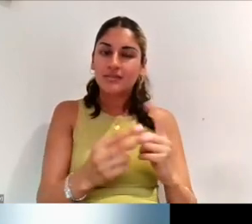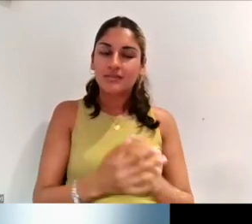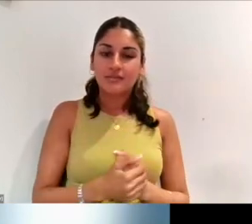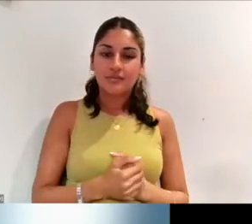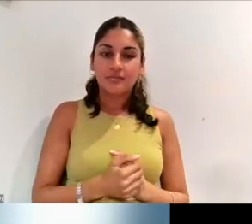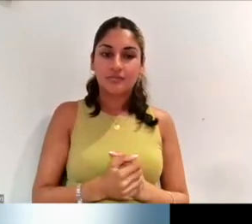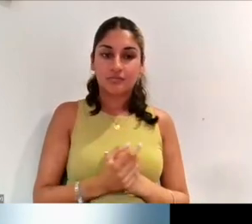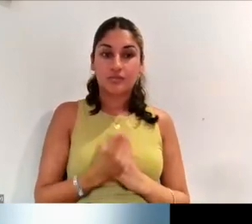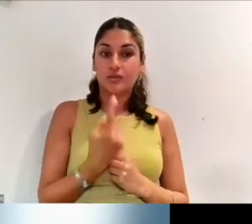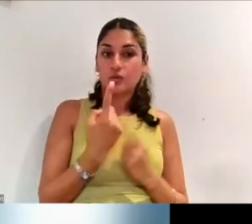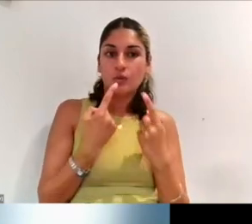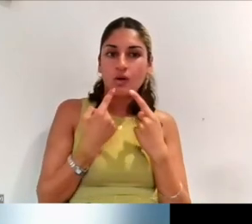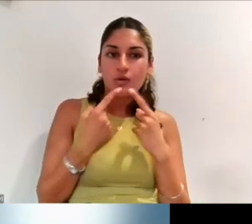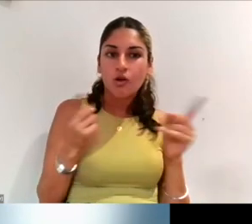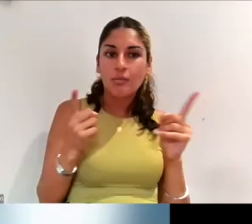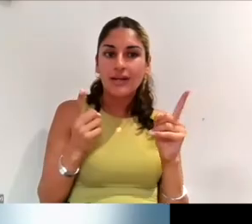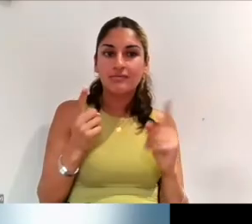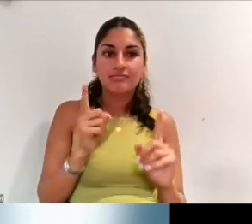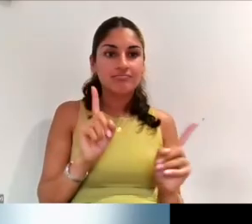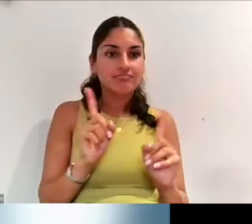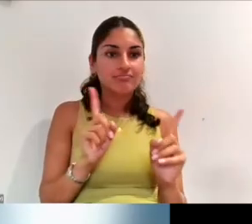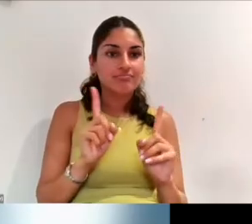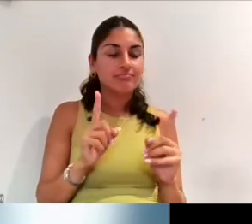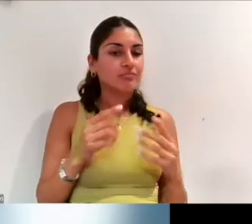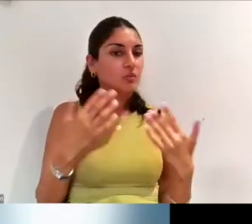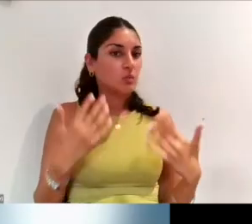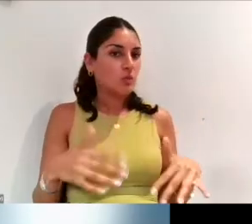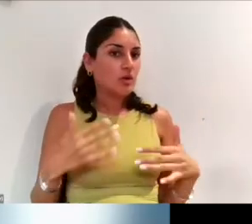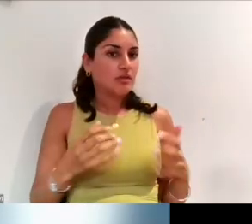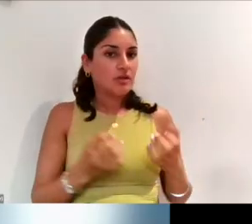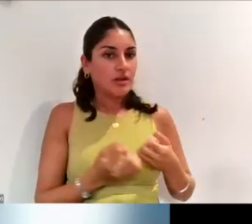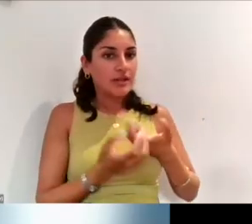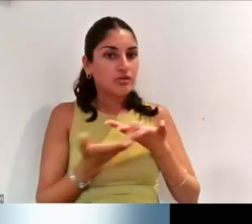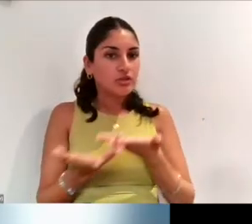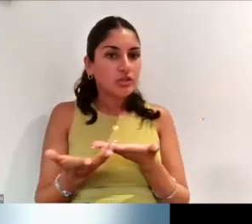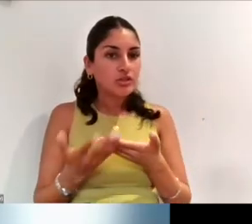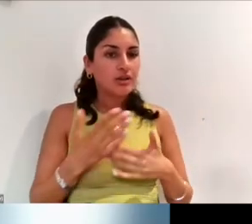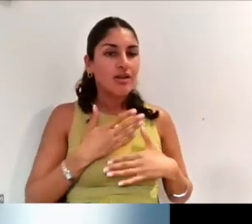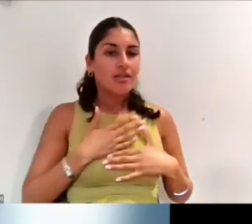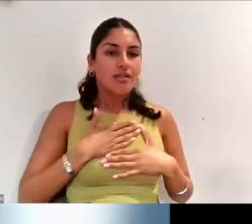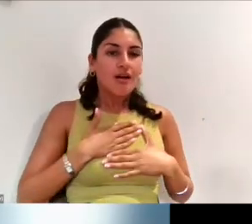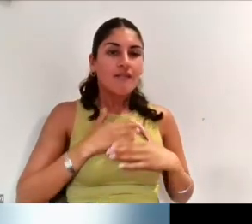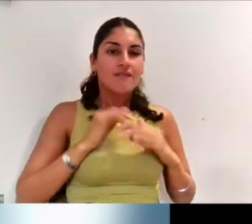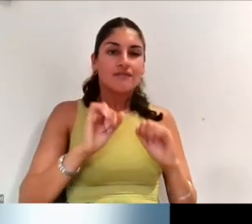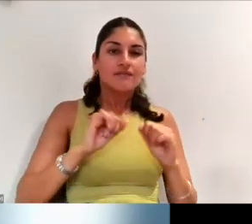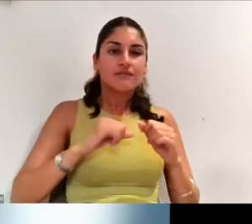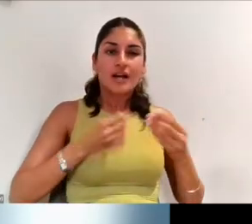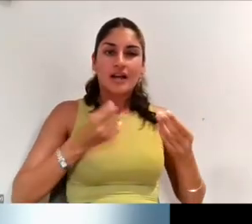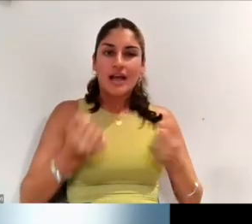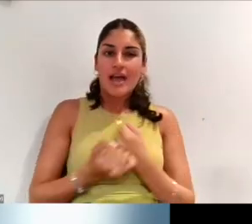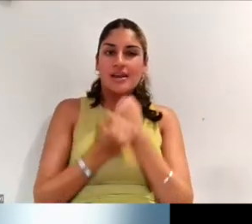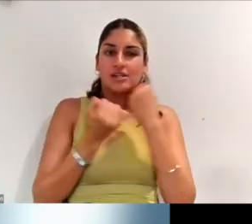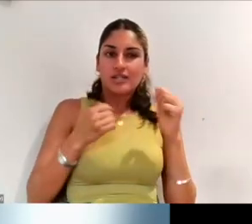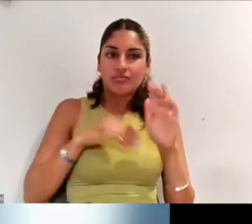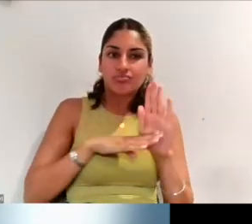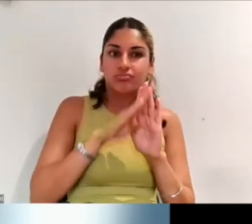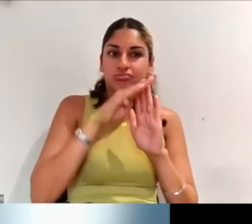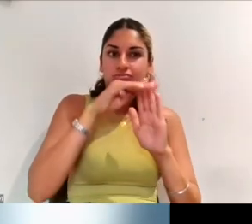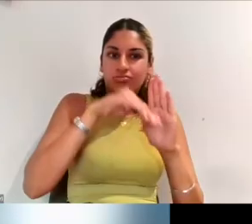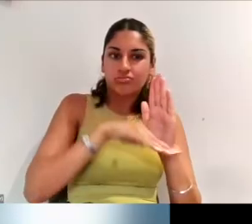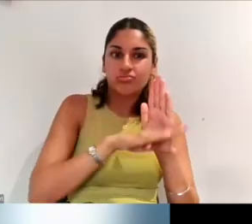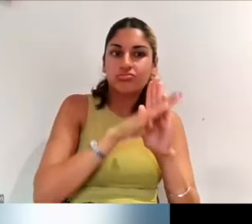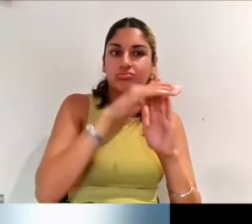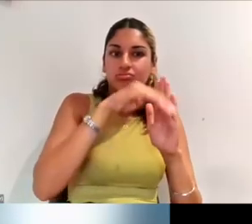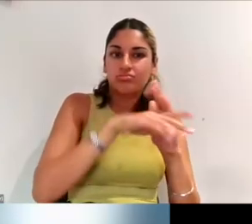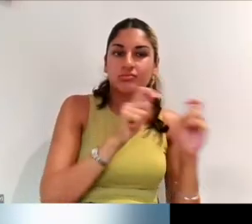from Judy. She says, a wonderful introduction with the rhythm beat. I love how the energy changes and tells the story so well.